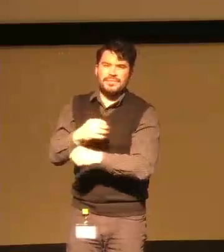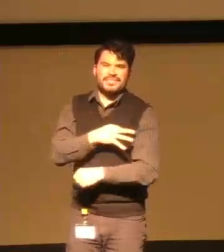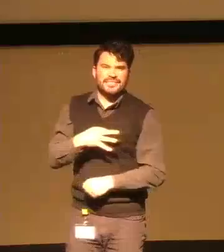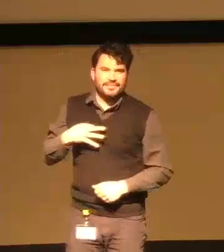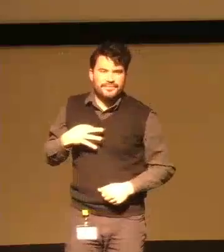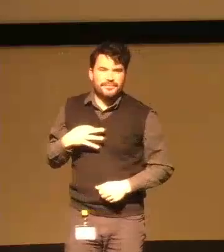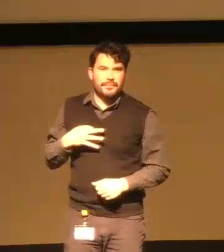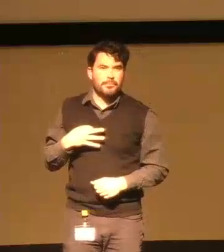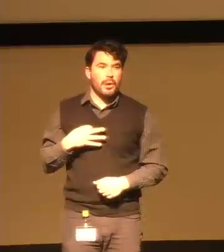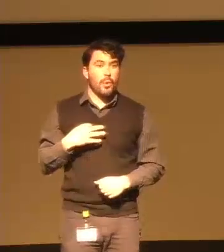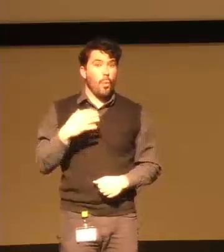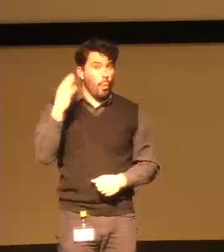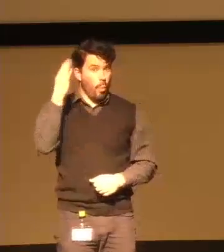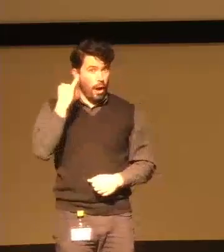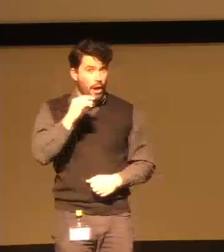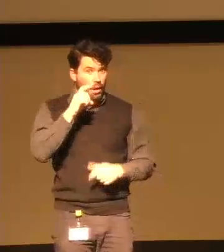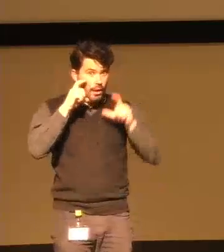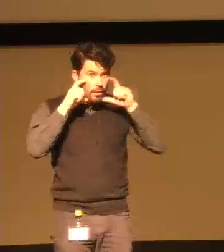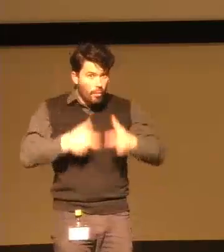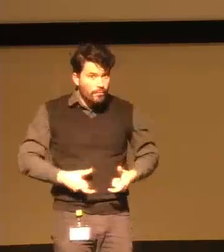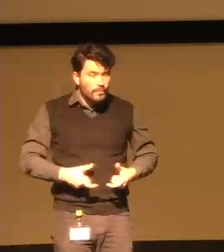breathlessness.